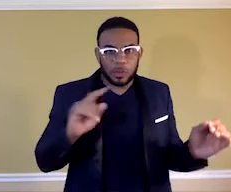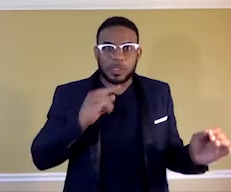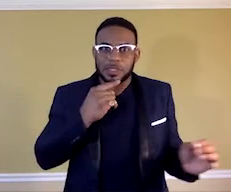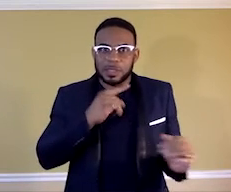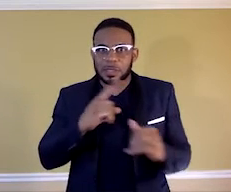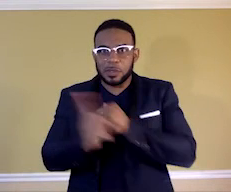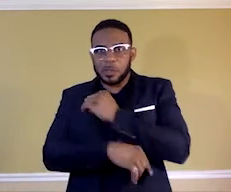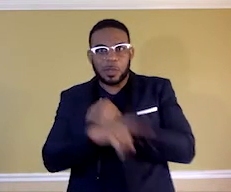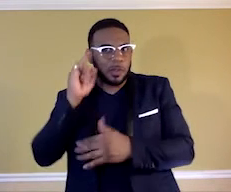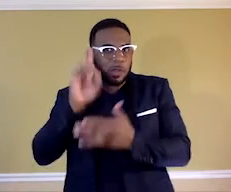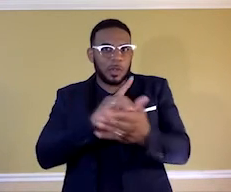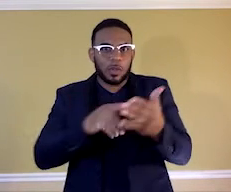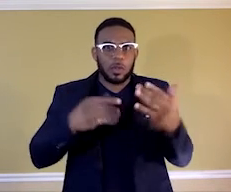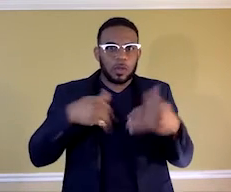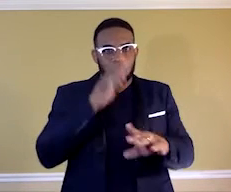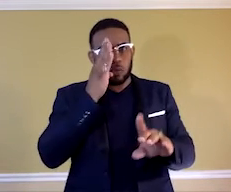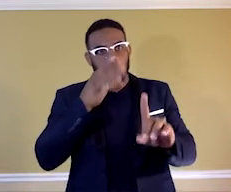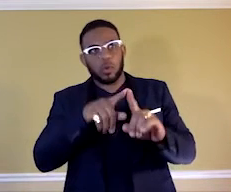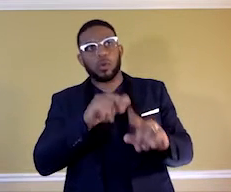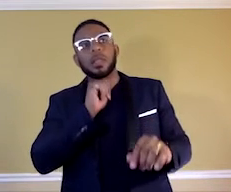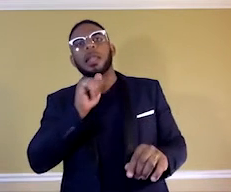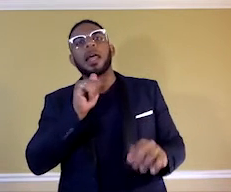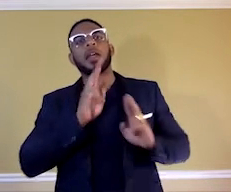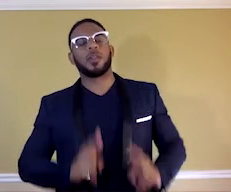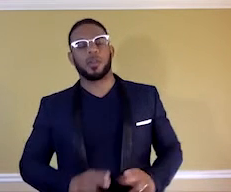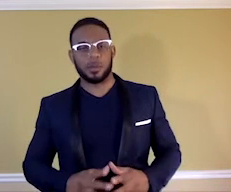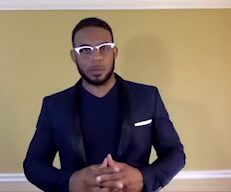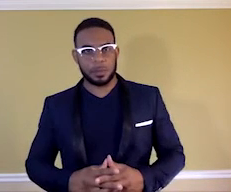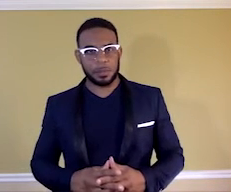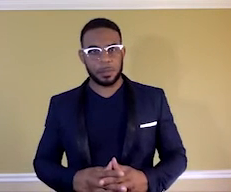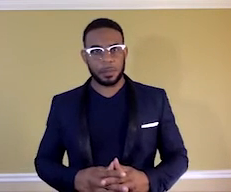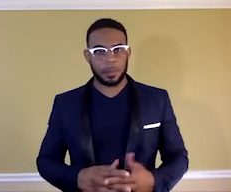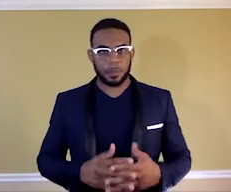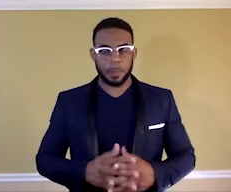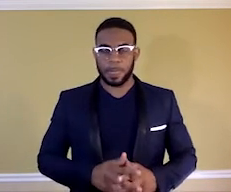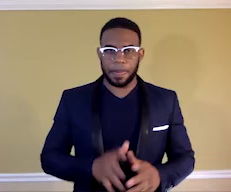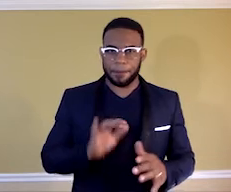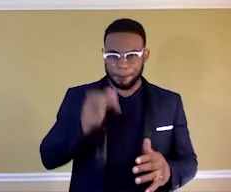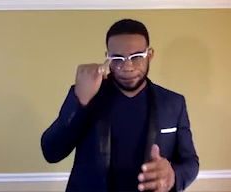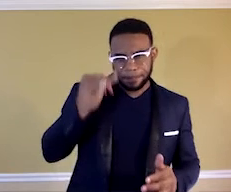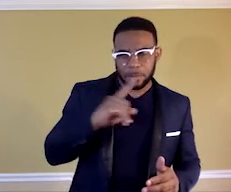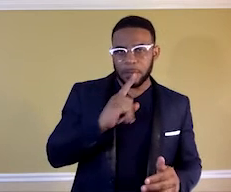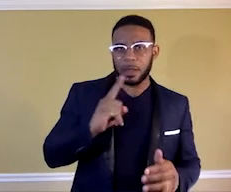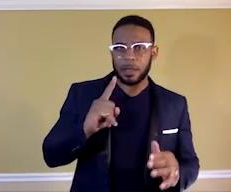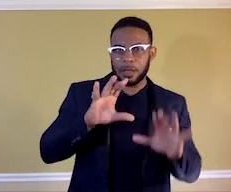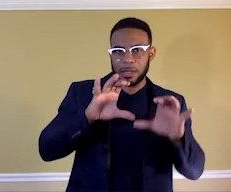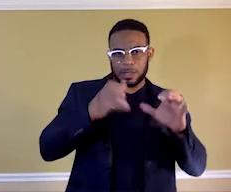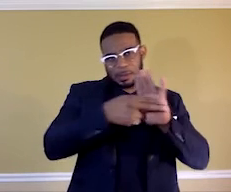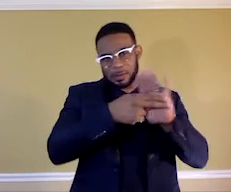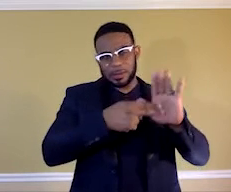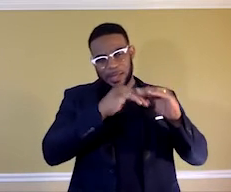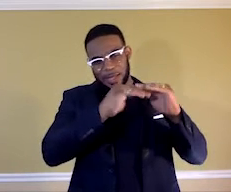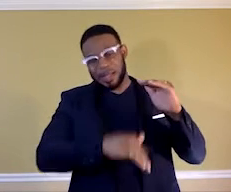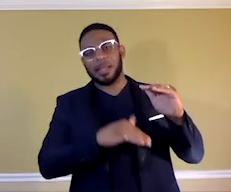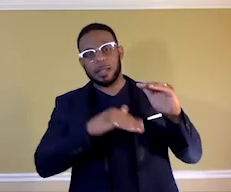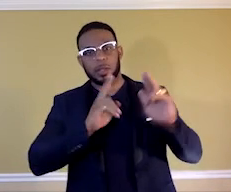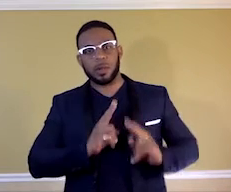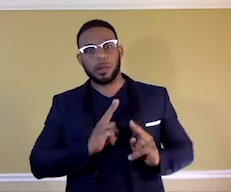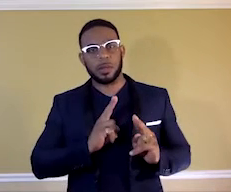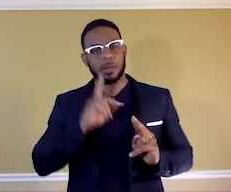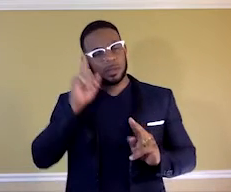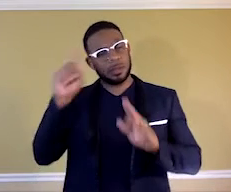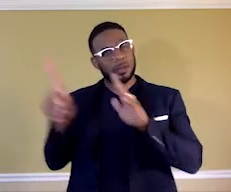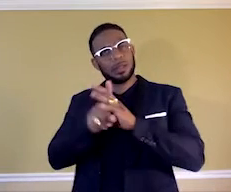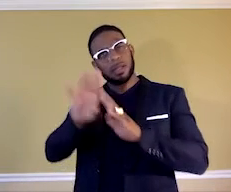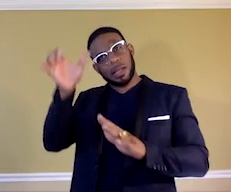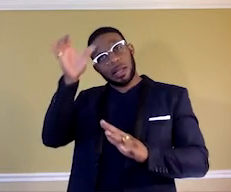repercussions for discrimination directed towards the non-human. This idea of being categorized as less than human brings to mind